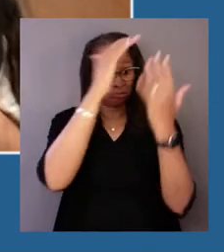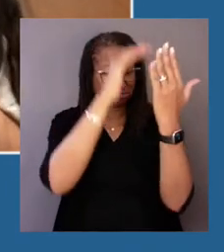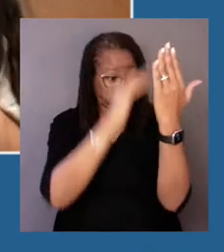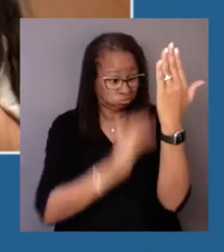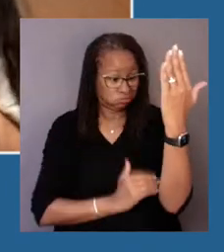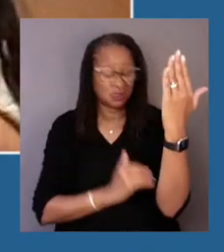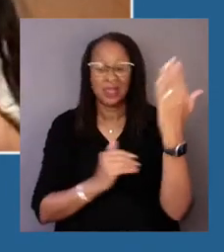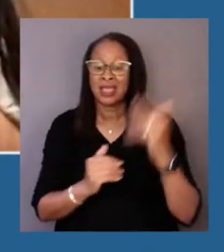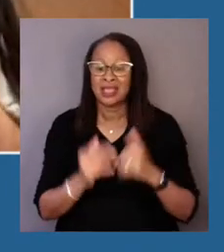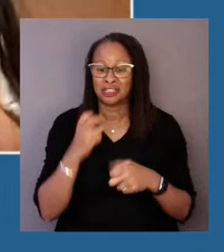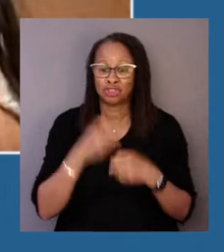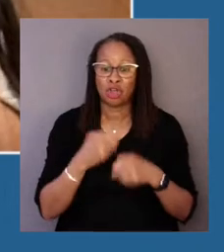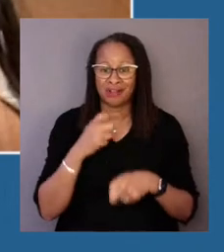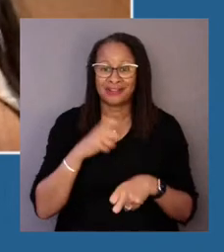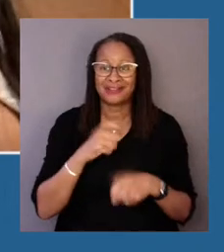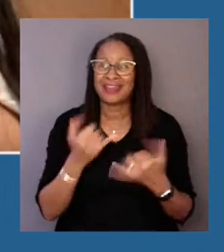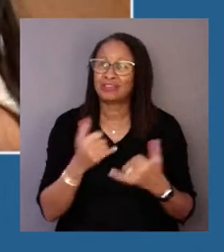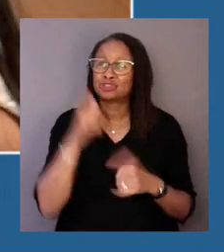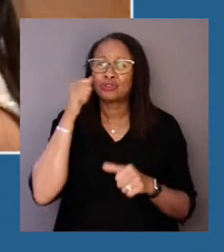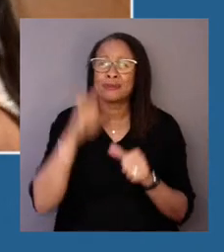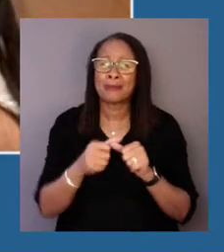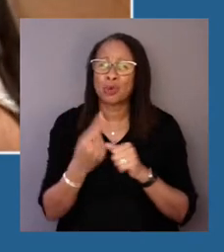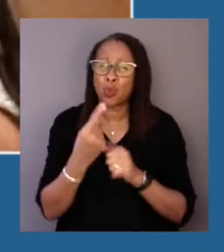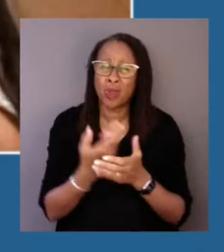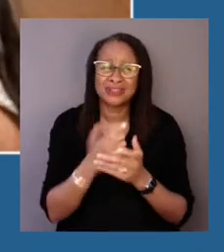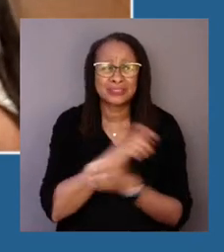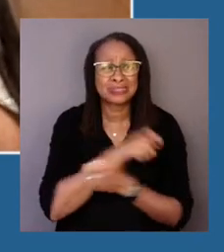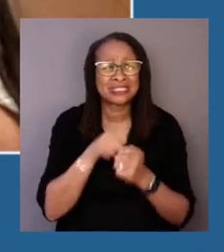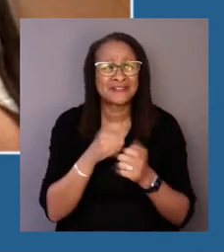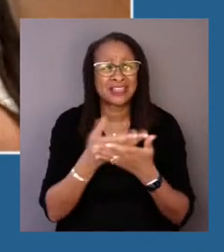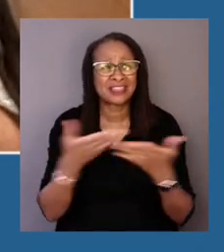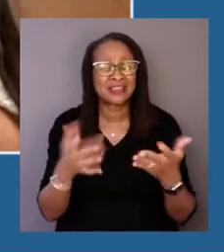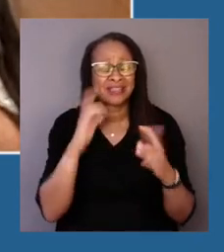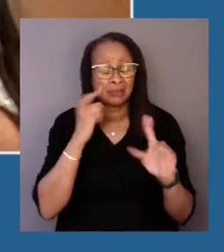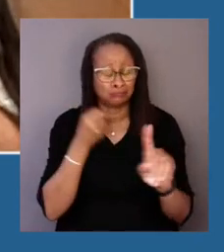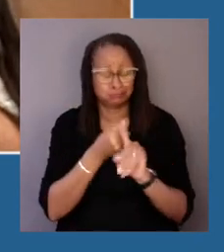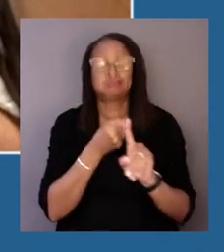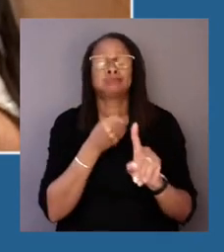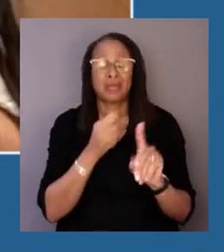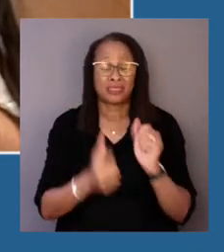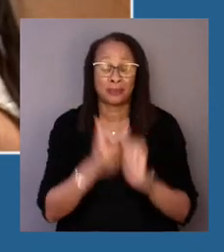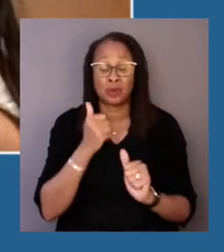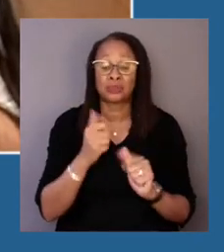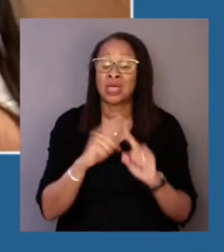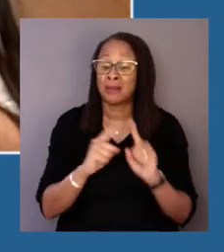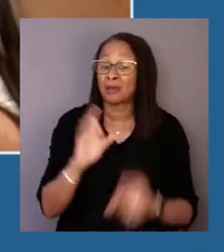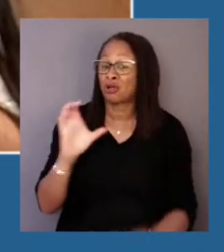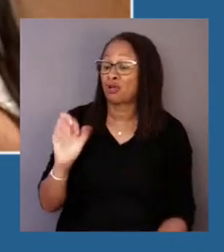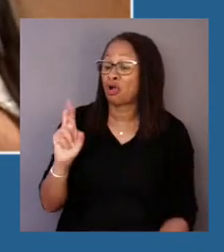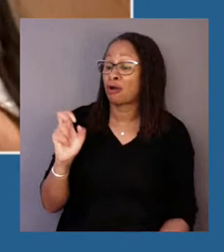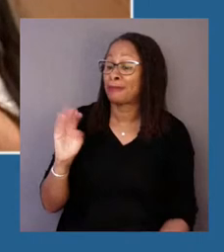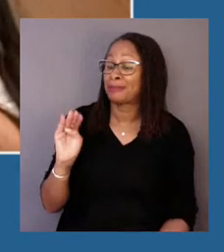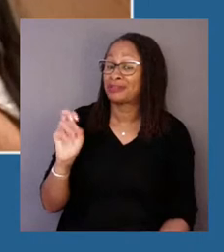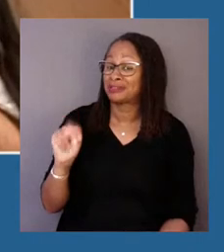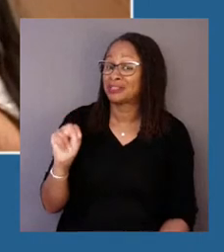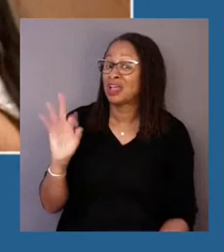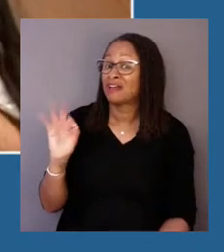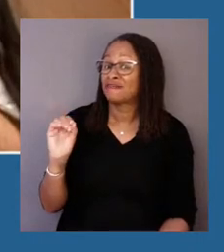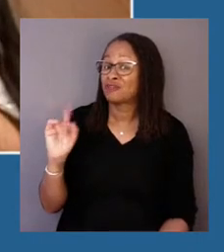now to remember the one specific one that stood out the most. But honestly, the carbon footprint thing came as a real shock to me.